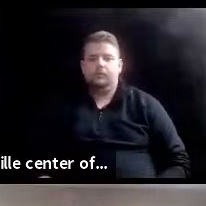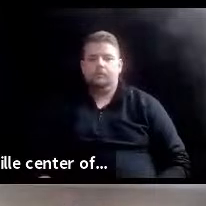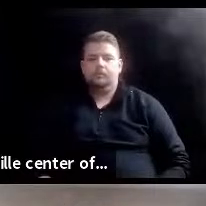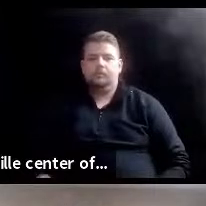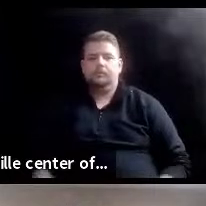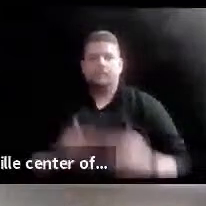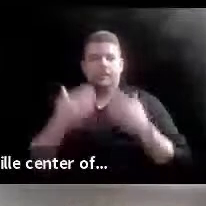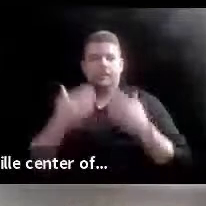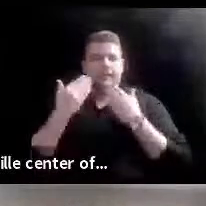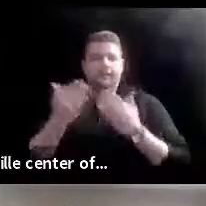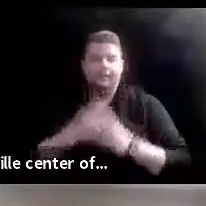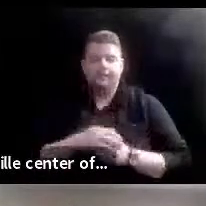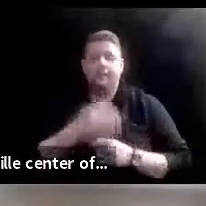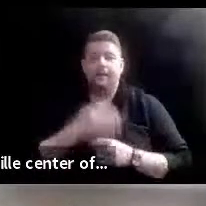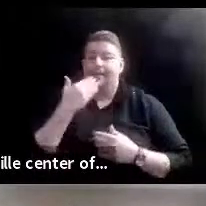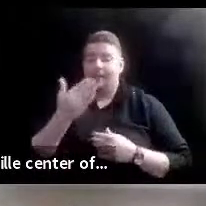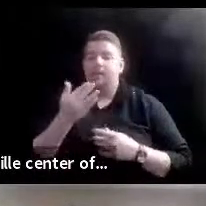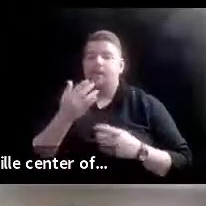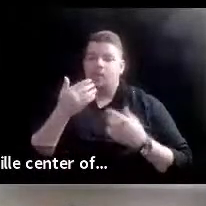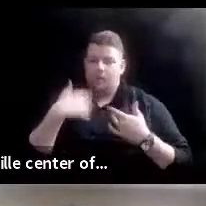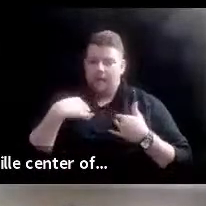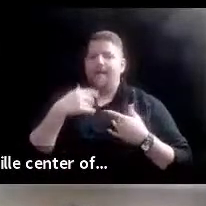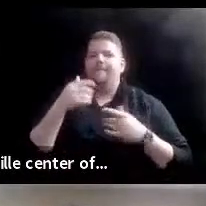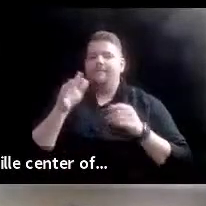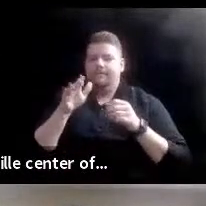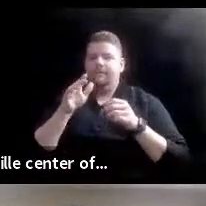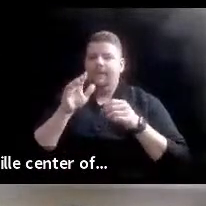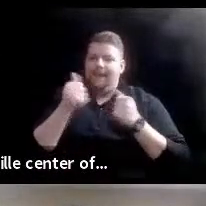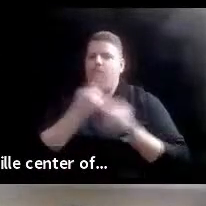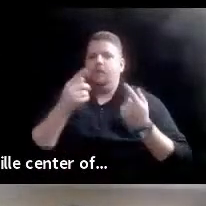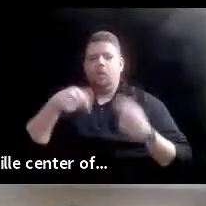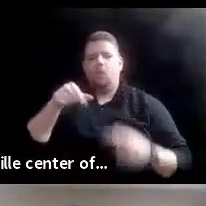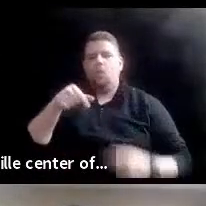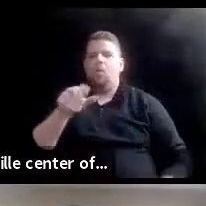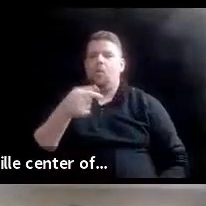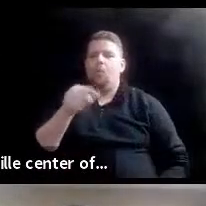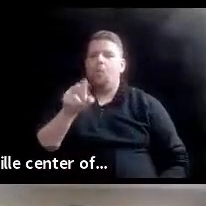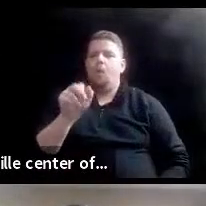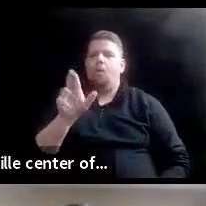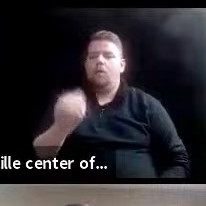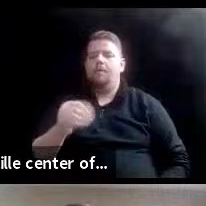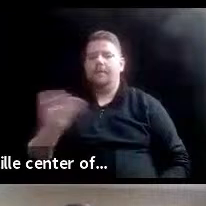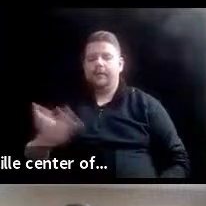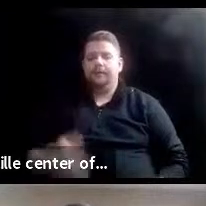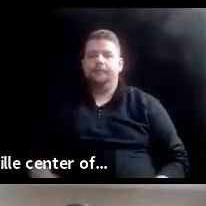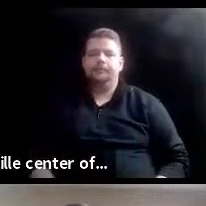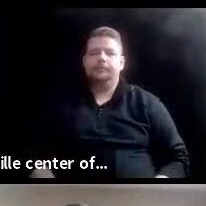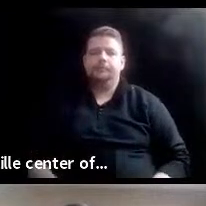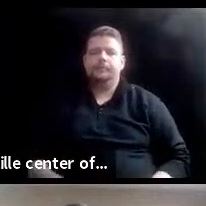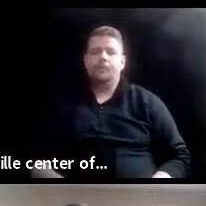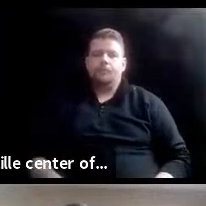Thank you. Folks, thank you. We have a quorum. Thank you, Narda.